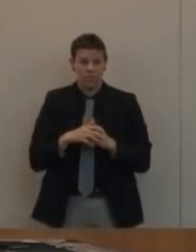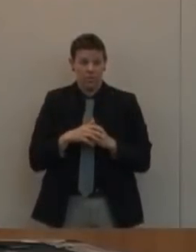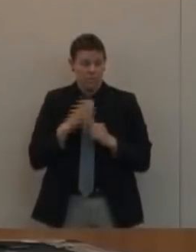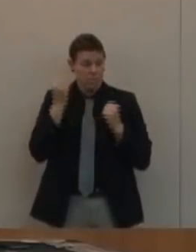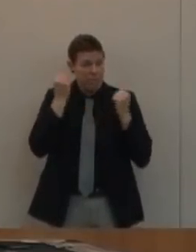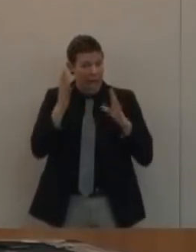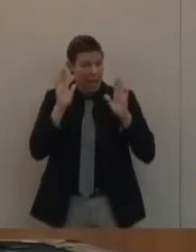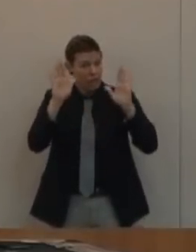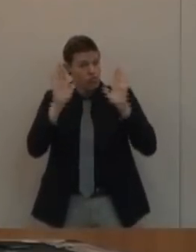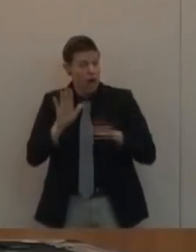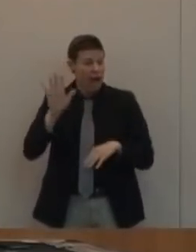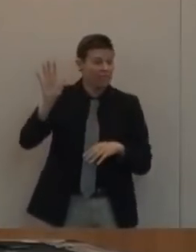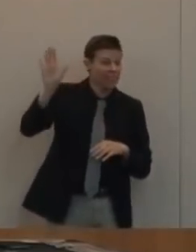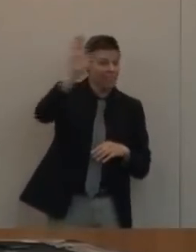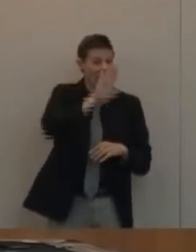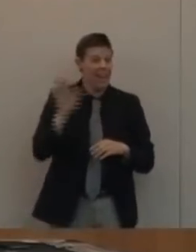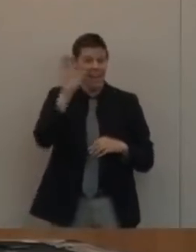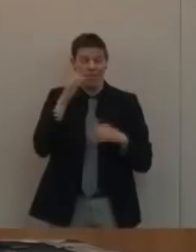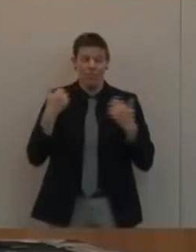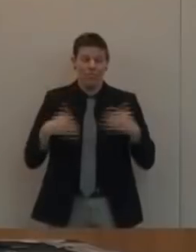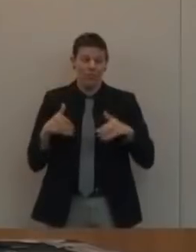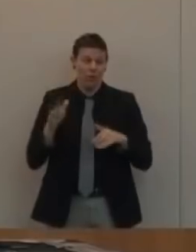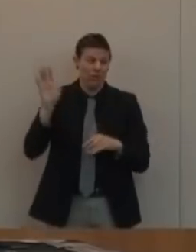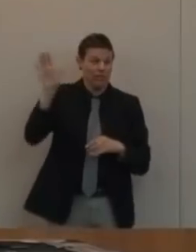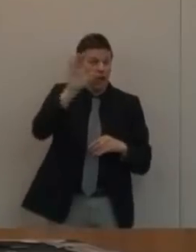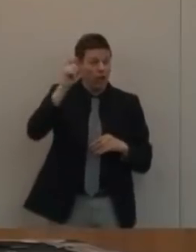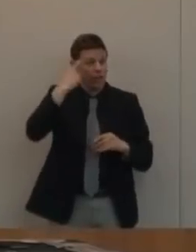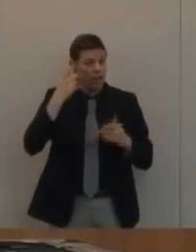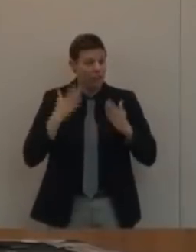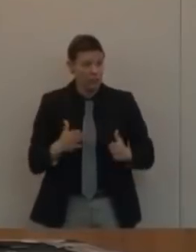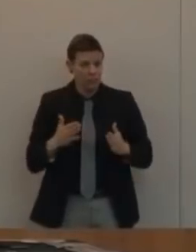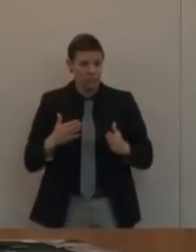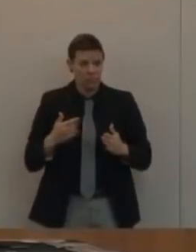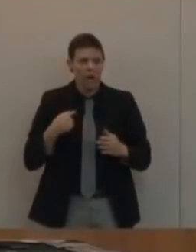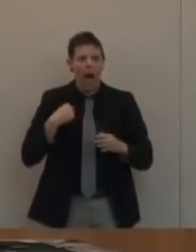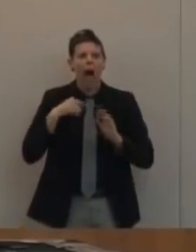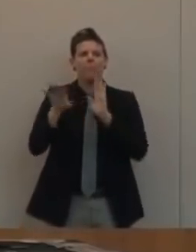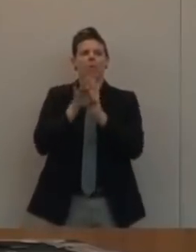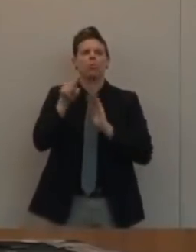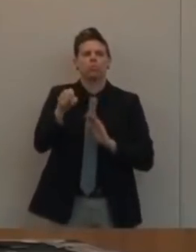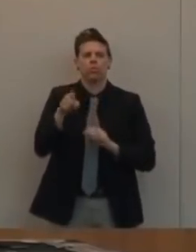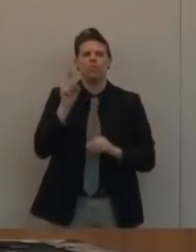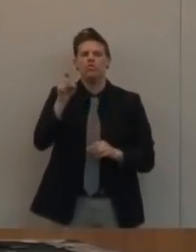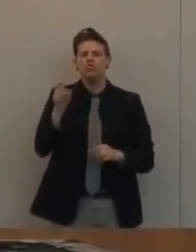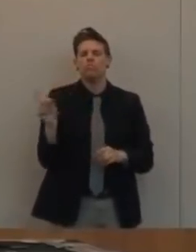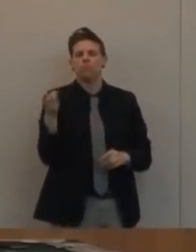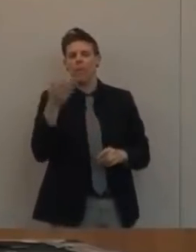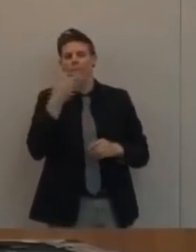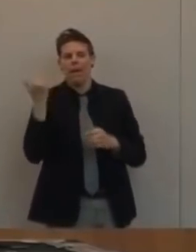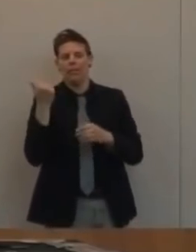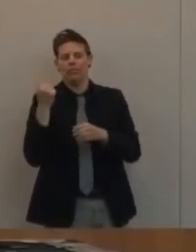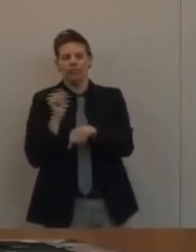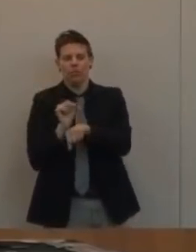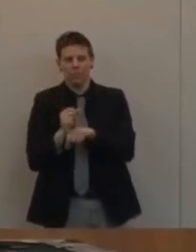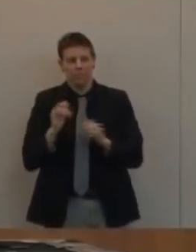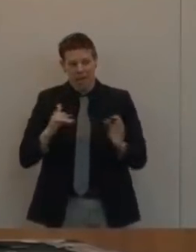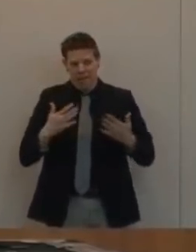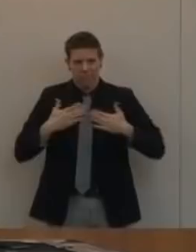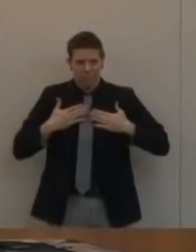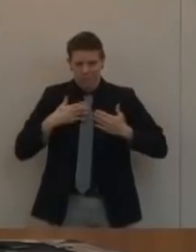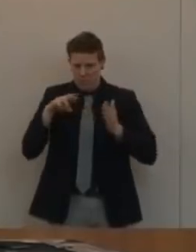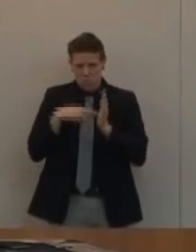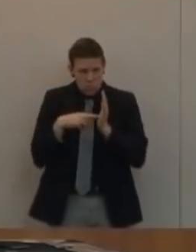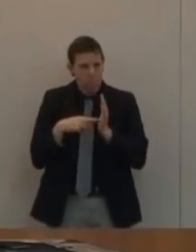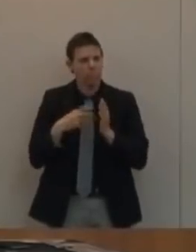governor who appoints them say, I need you to do a better job. Now, I do that every day. I expect, just